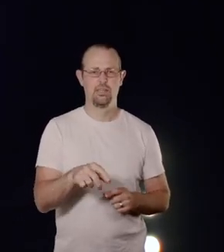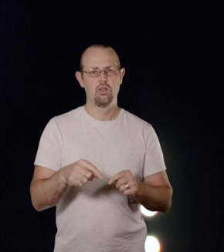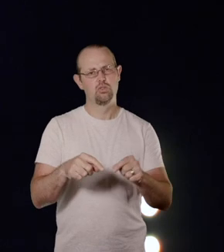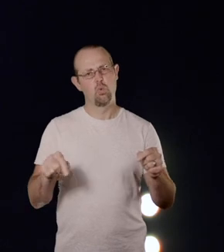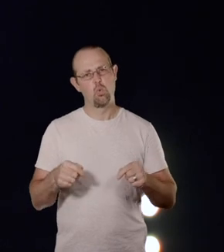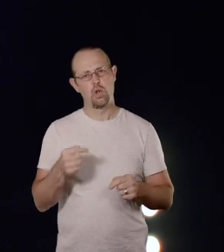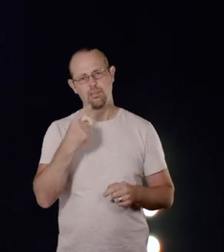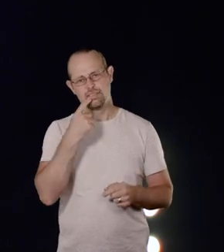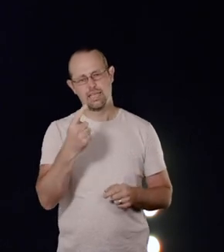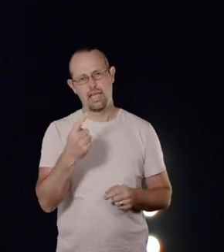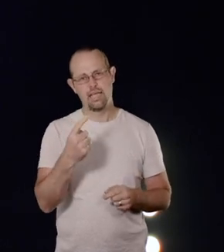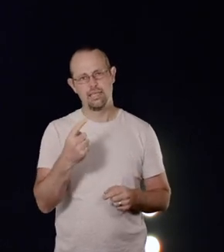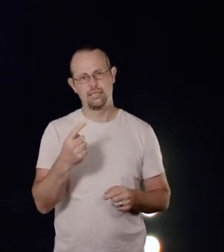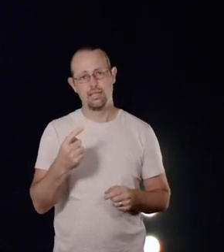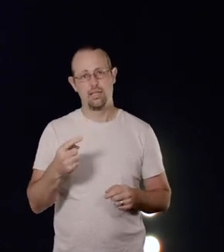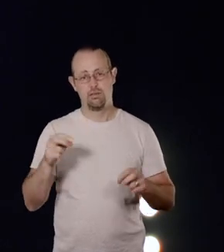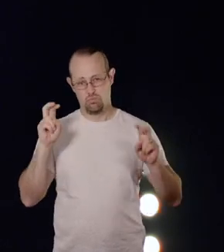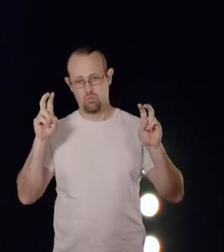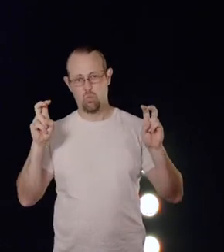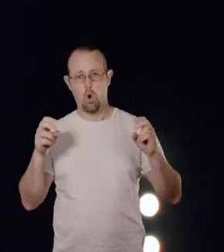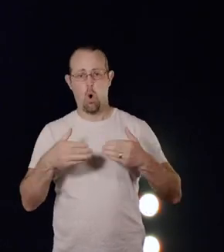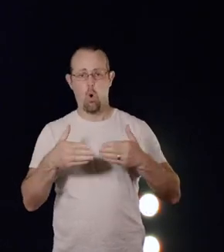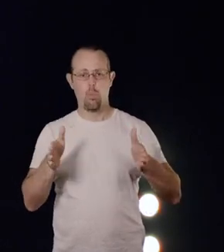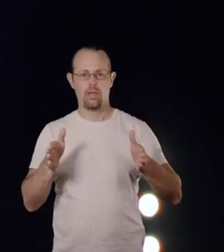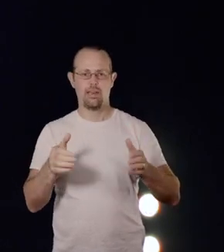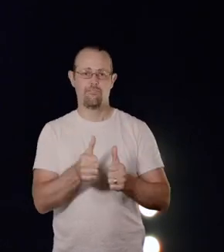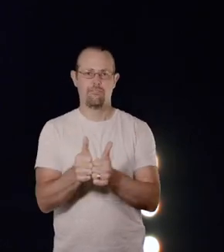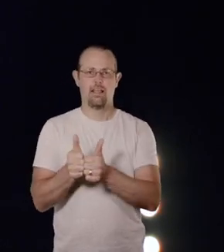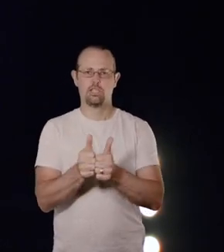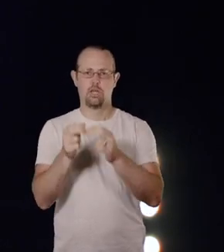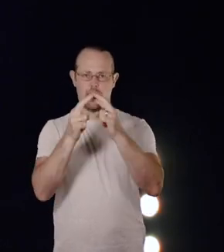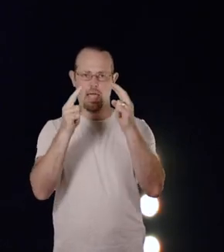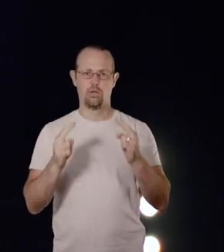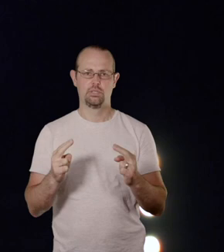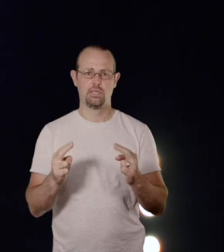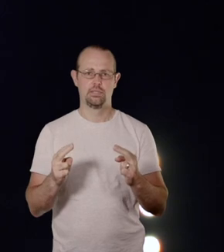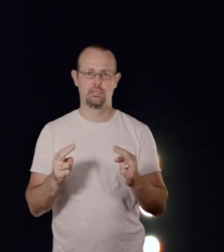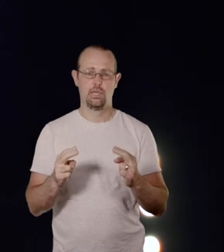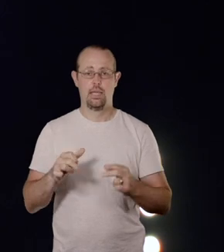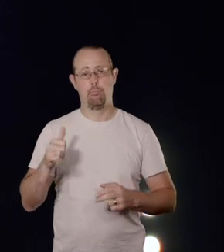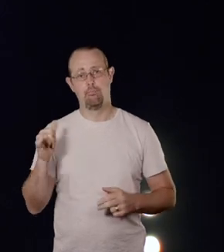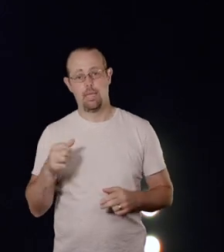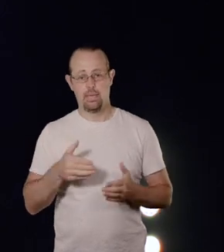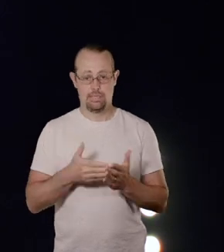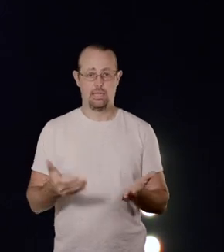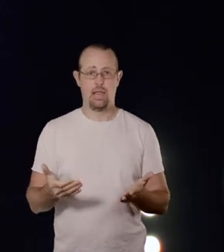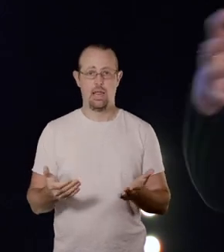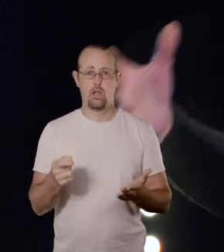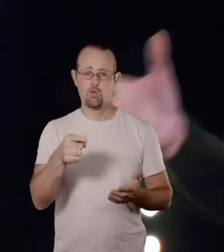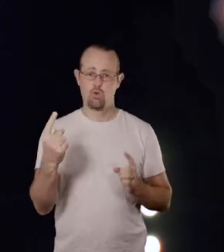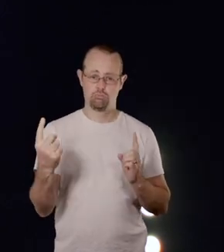phrase, let's open fellowship houses. And even today, I imagine that some of you are meeting for church,